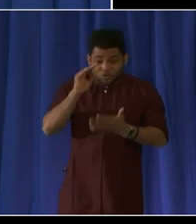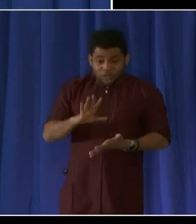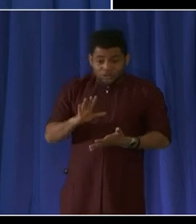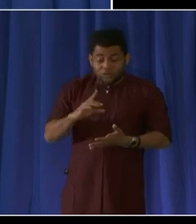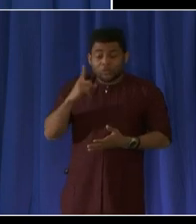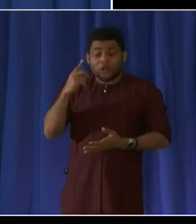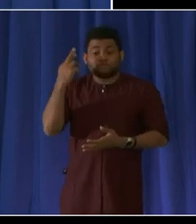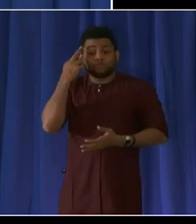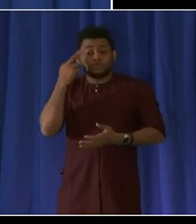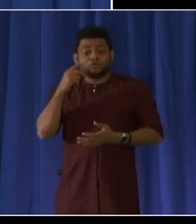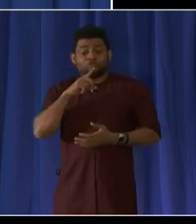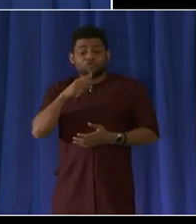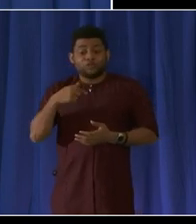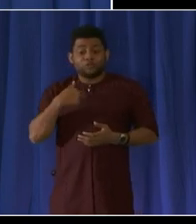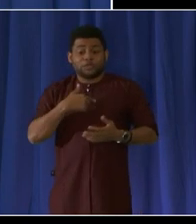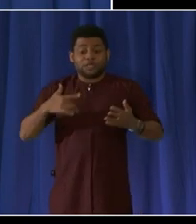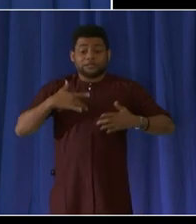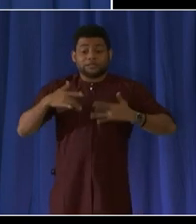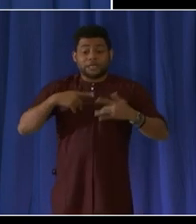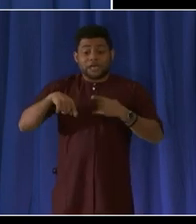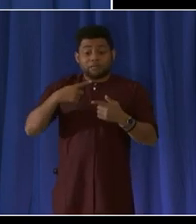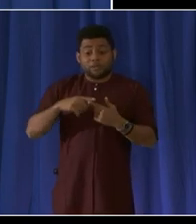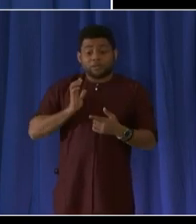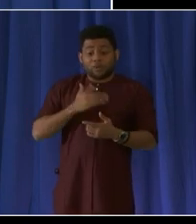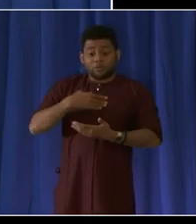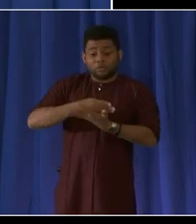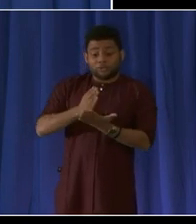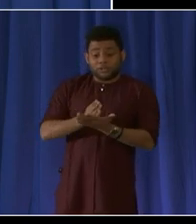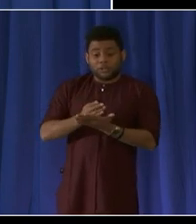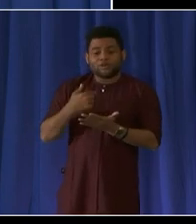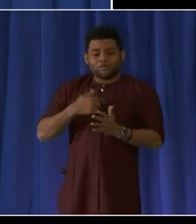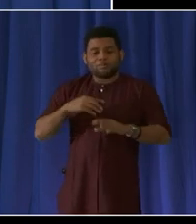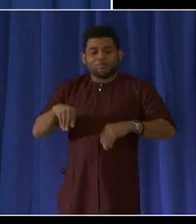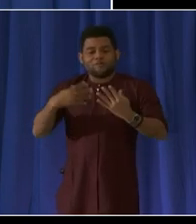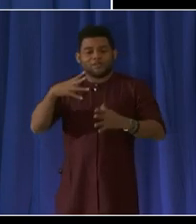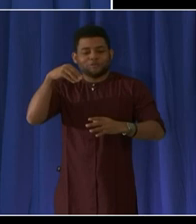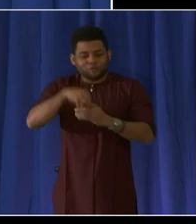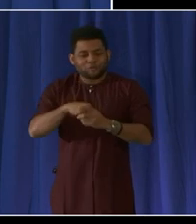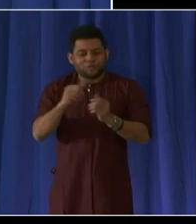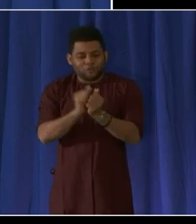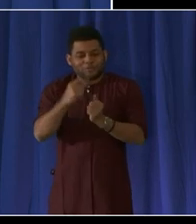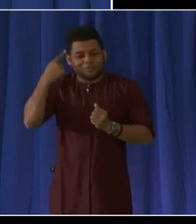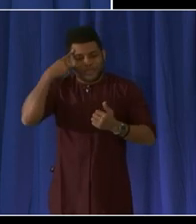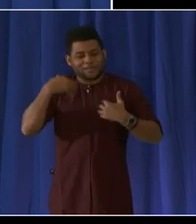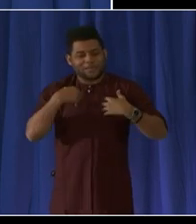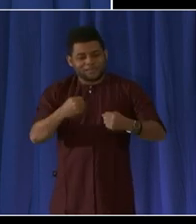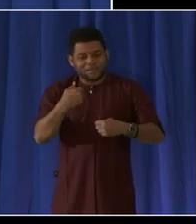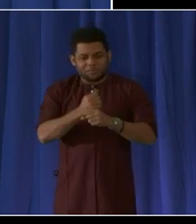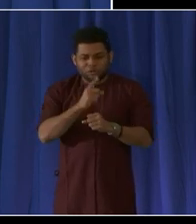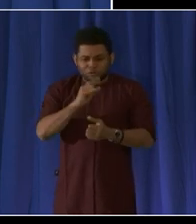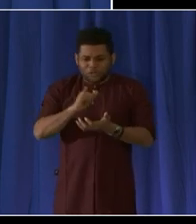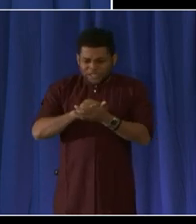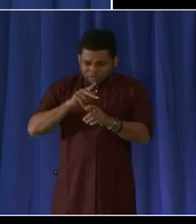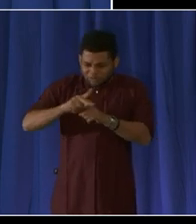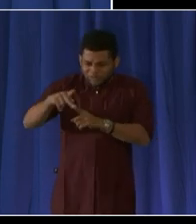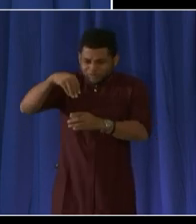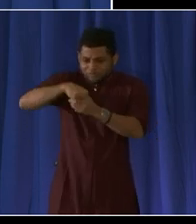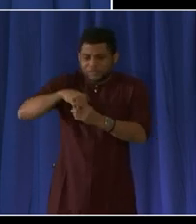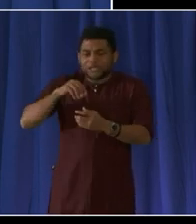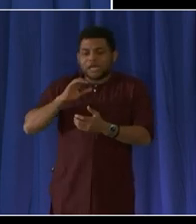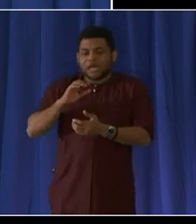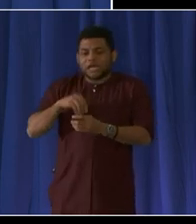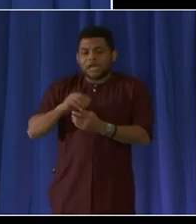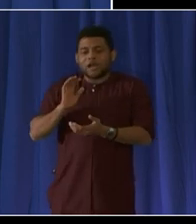reasons we're excited about our current budget is it provides the opportunity to ensure that we have mental health professionals in all of our schools and continue to